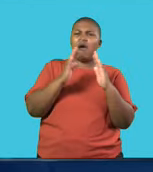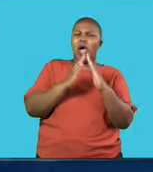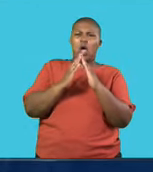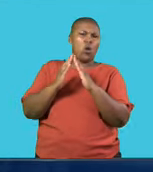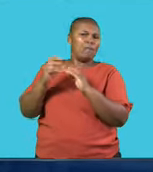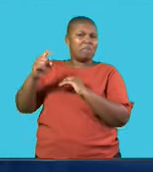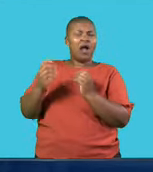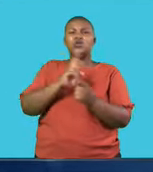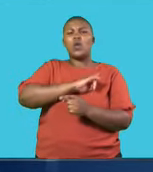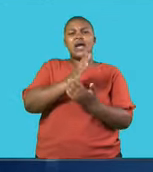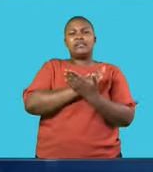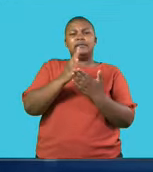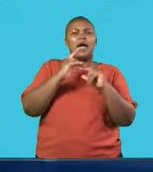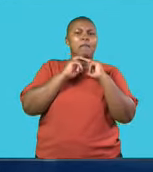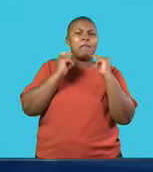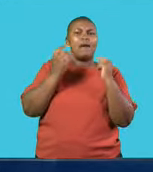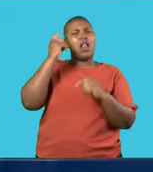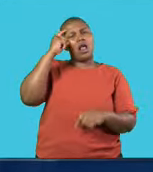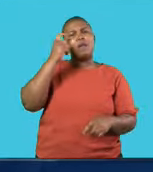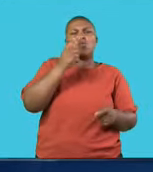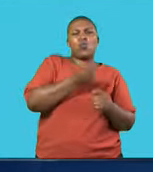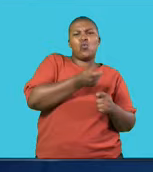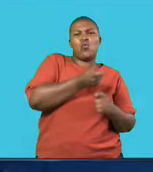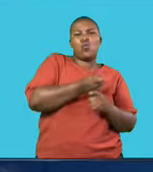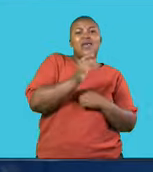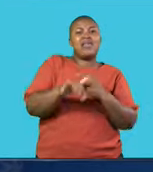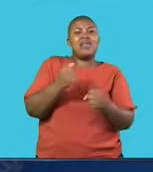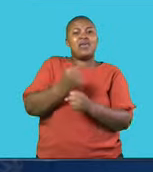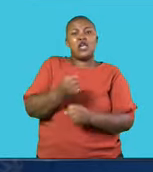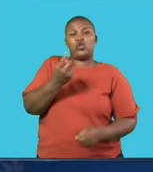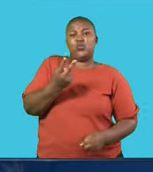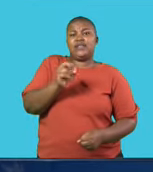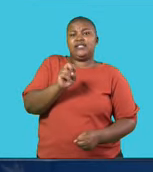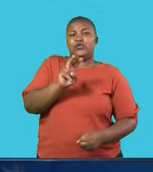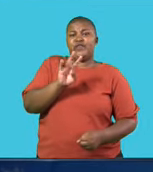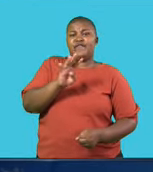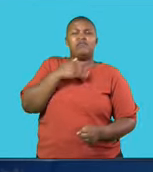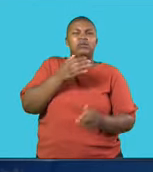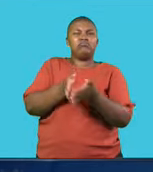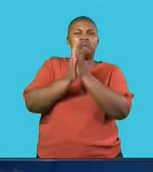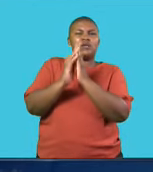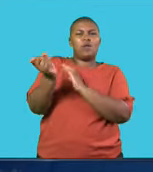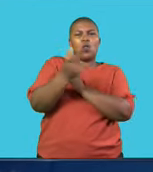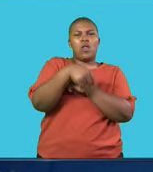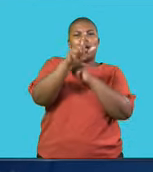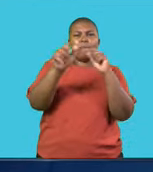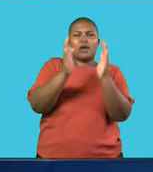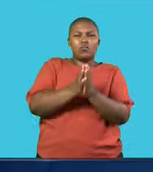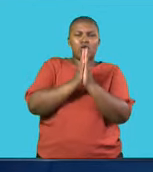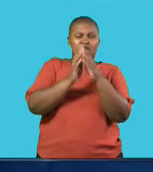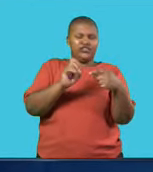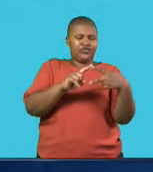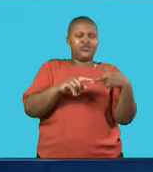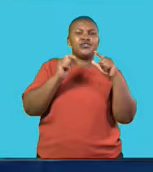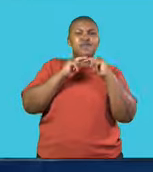So by 2024, I'm asking each and every one of you, Muruti, Kereke, or